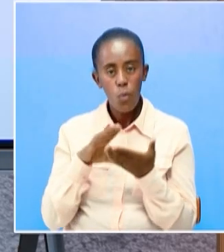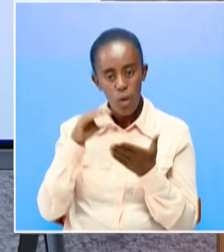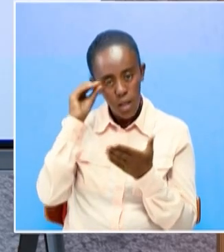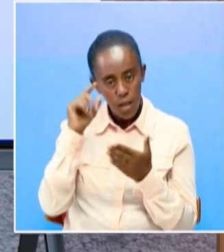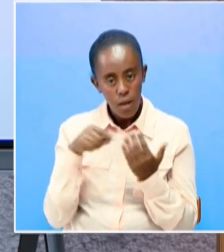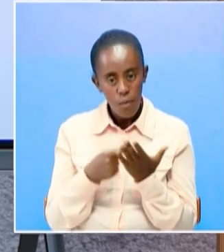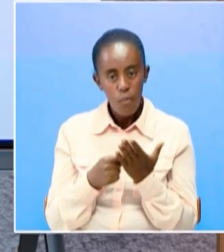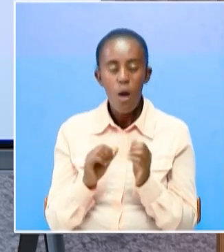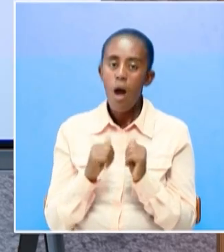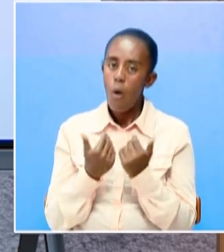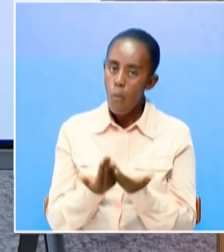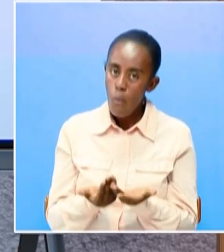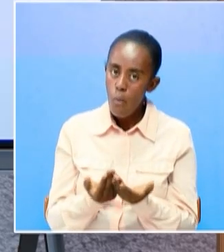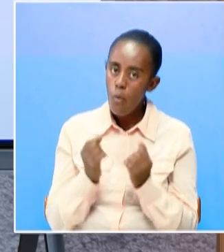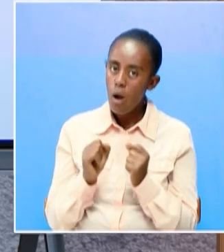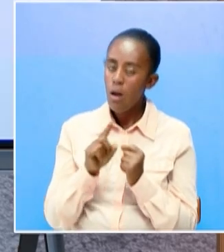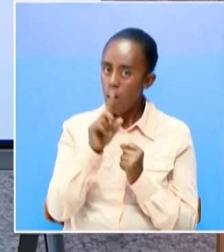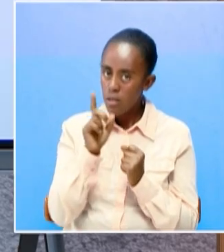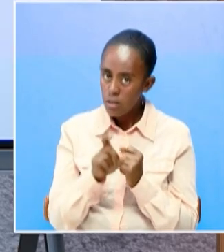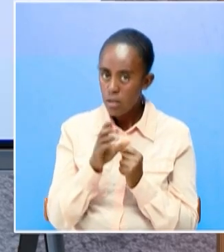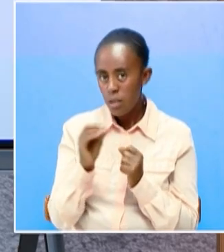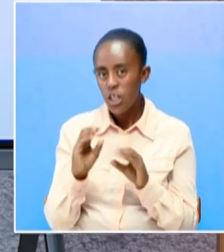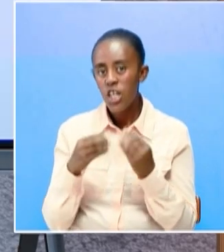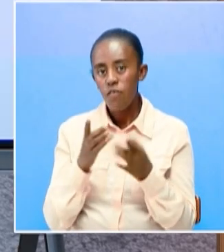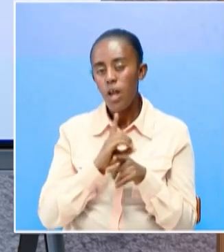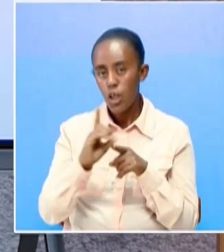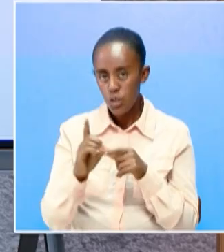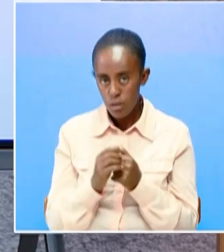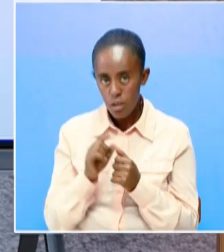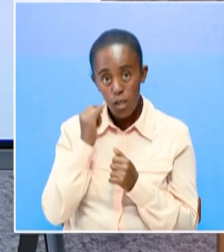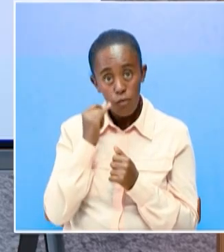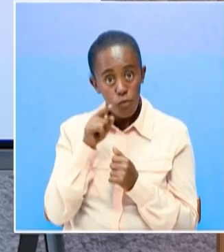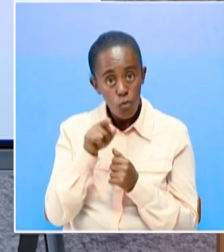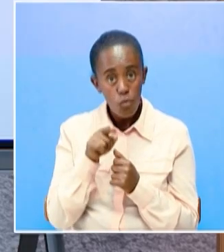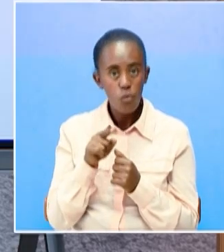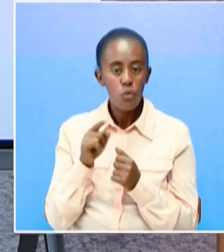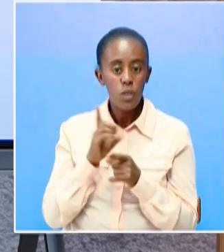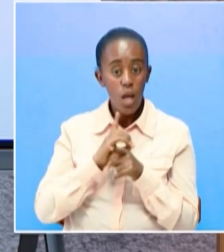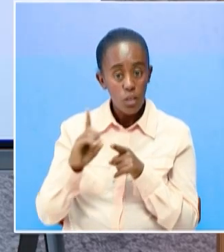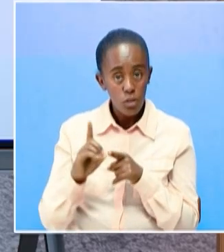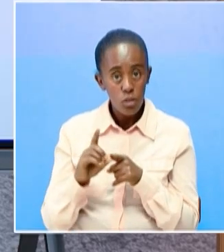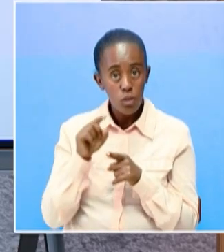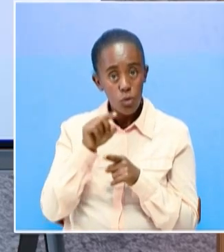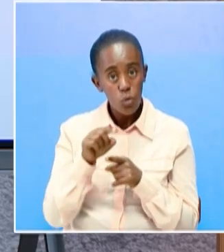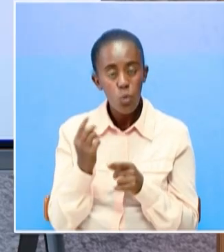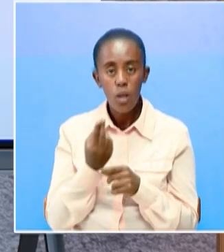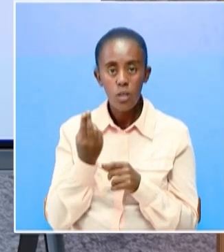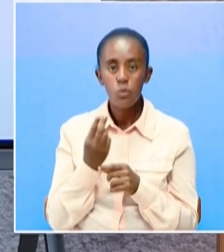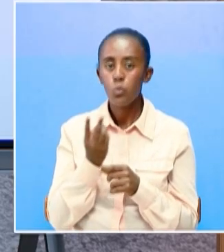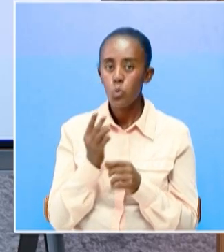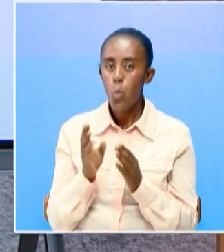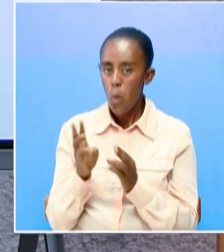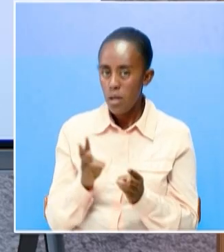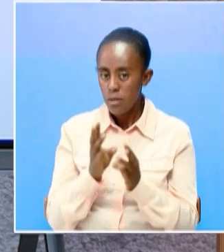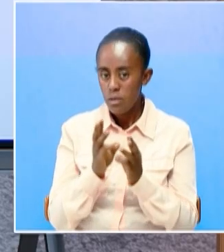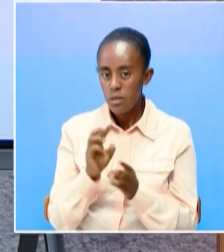about how can we ask for and give direction. If you are asking for direction, you can use in 2 ways. You